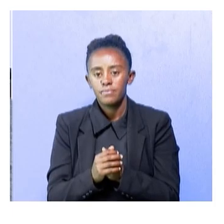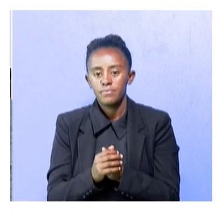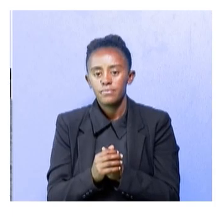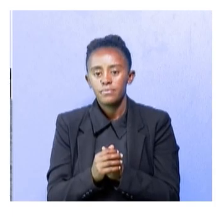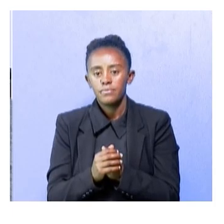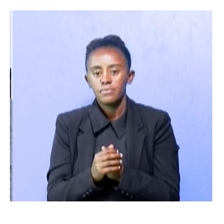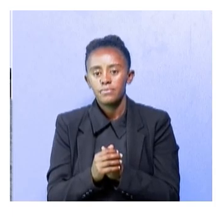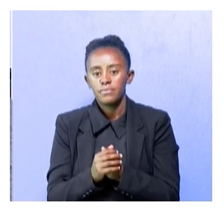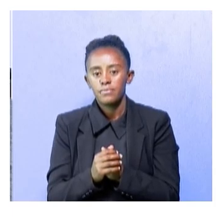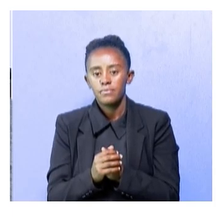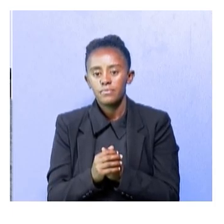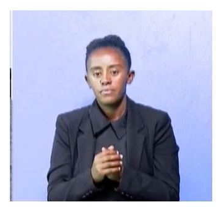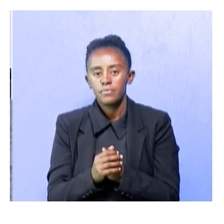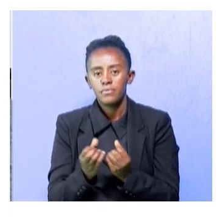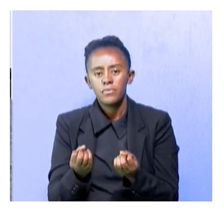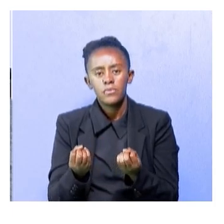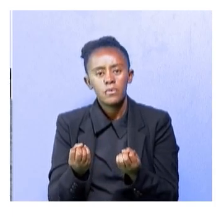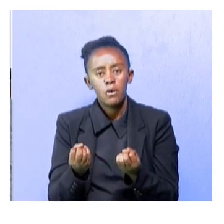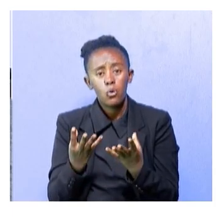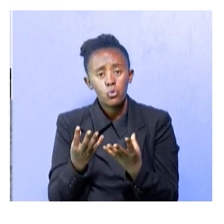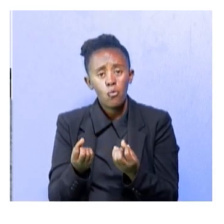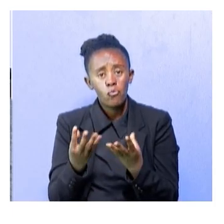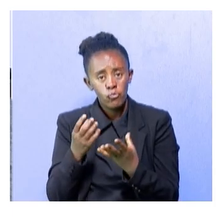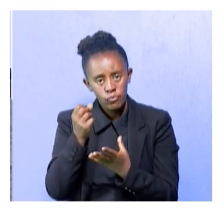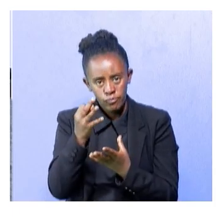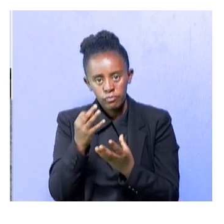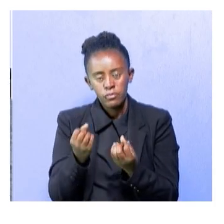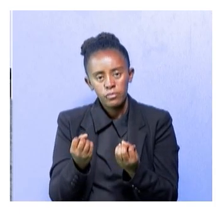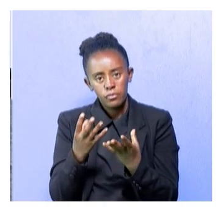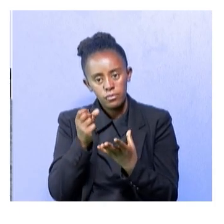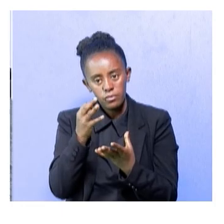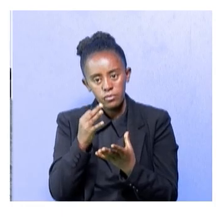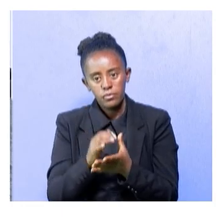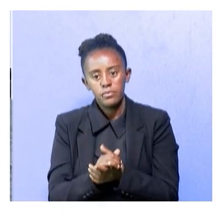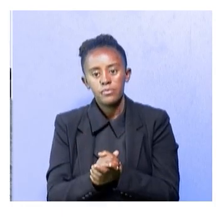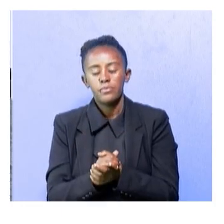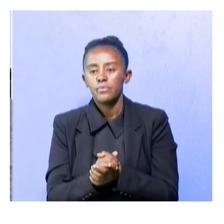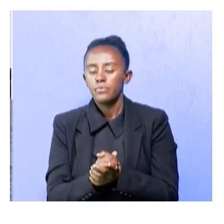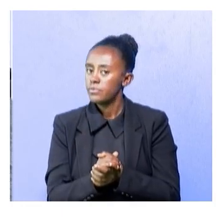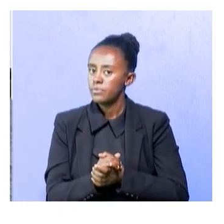a lot of